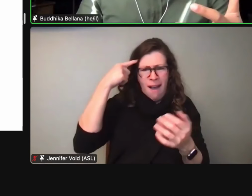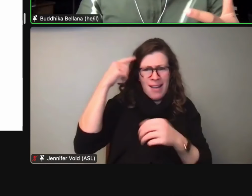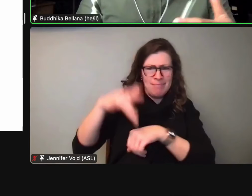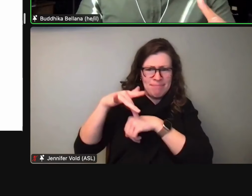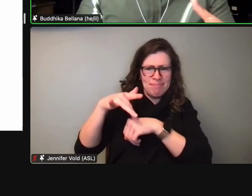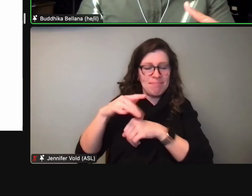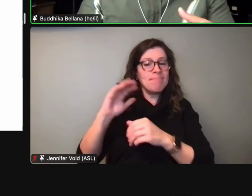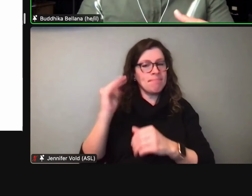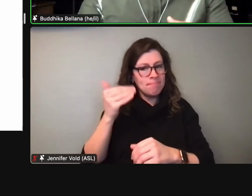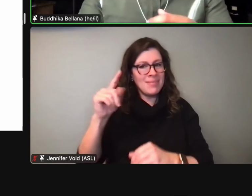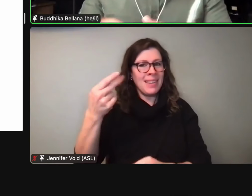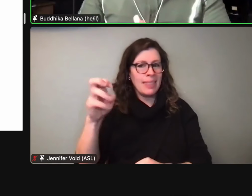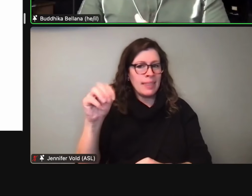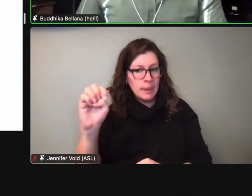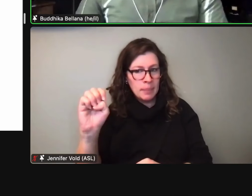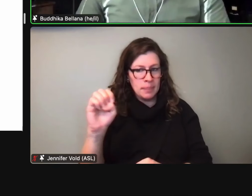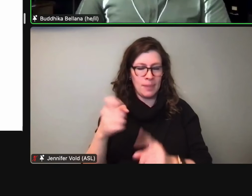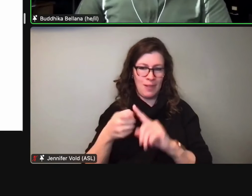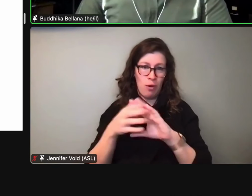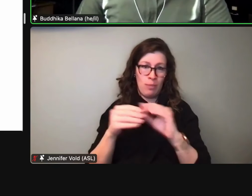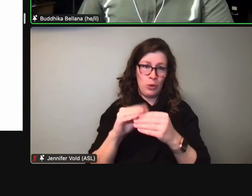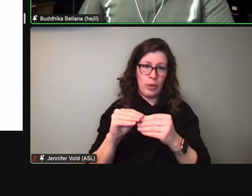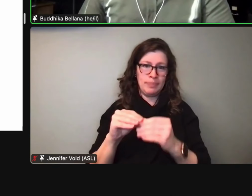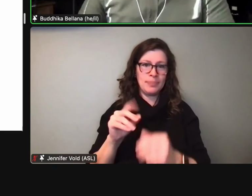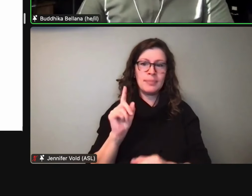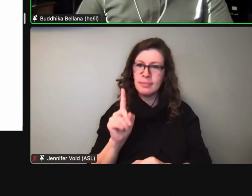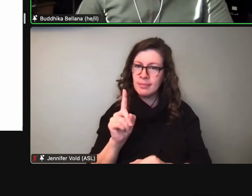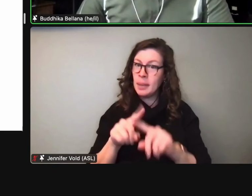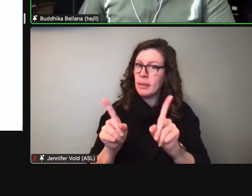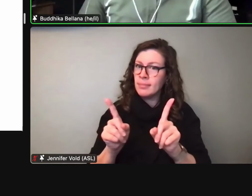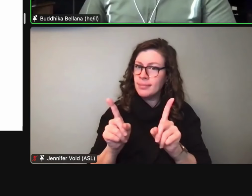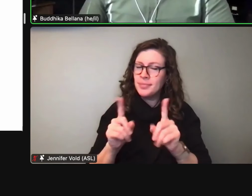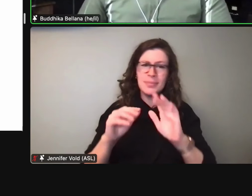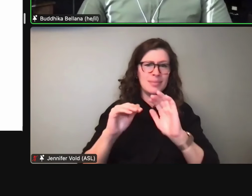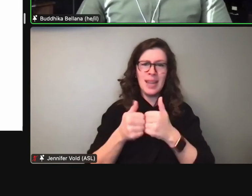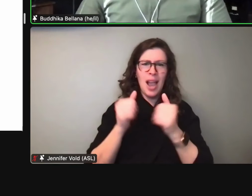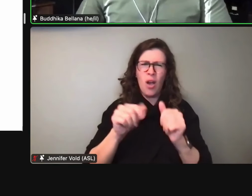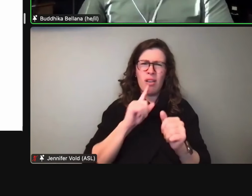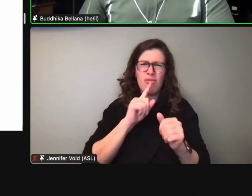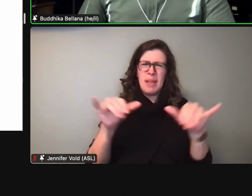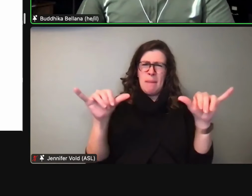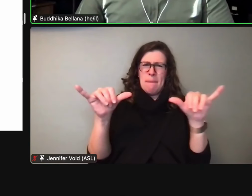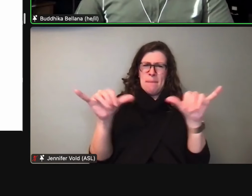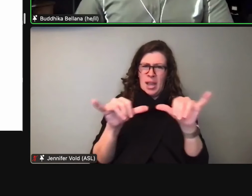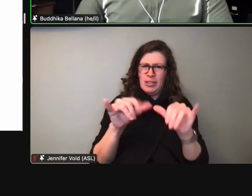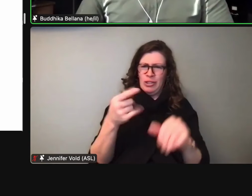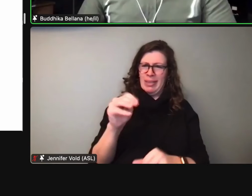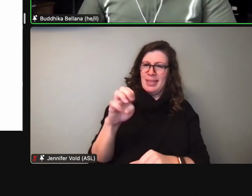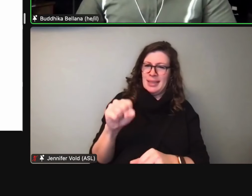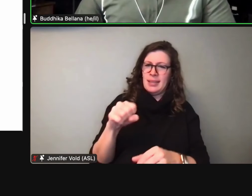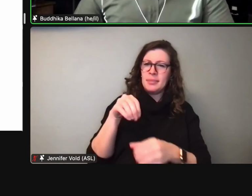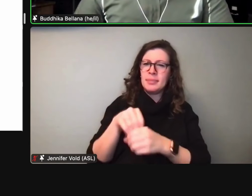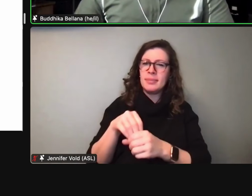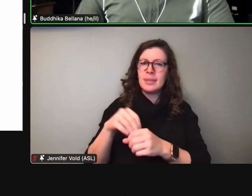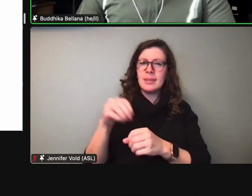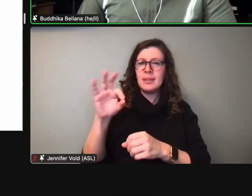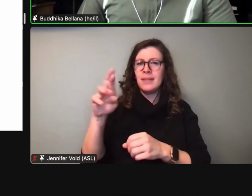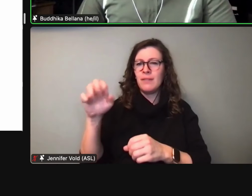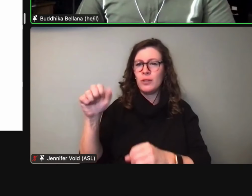story themes. But how can we actually measure that directly? So how can we measure the extent to which